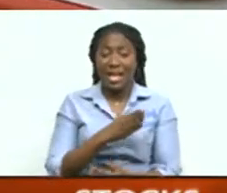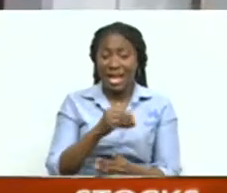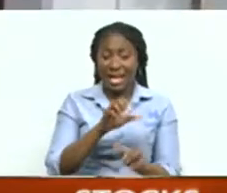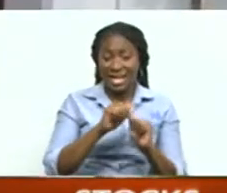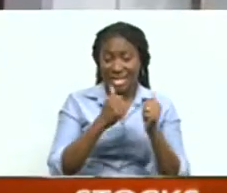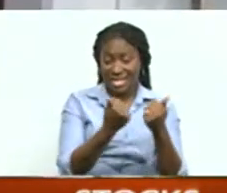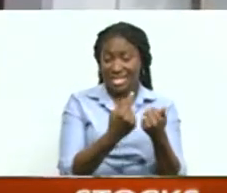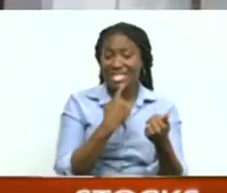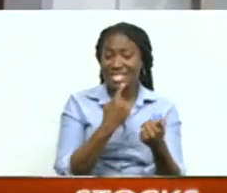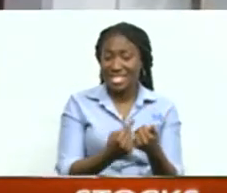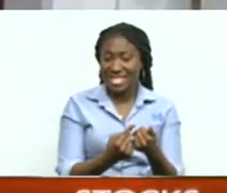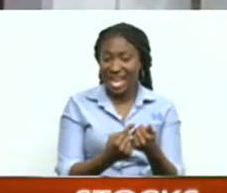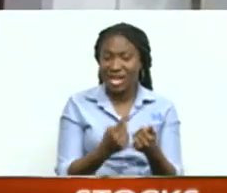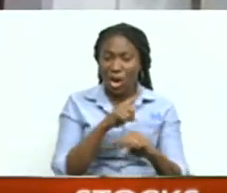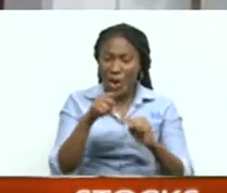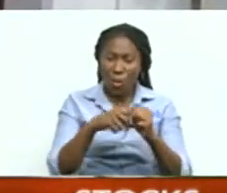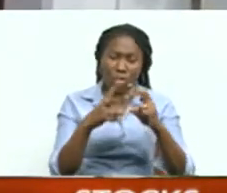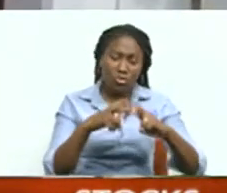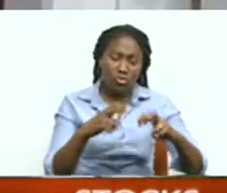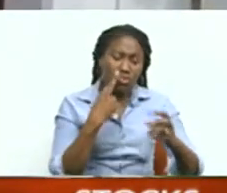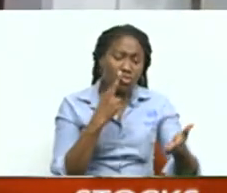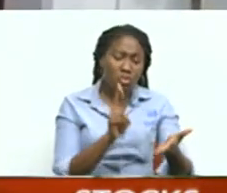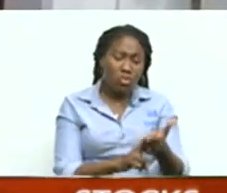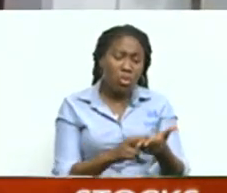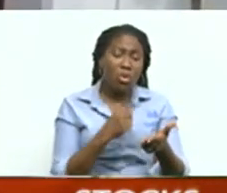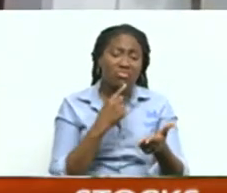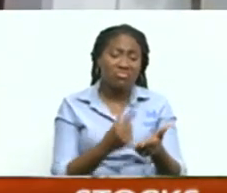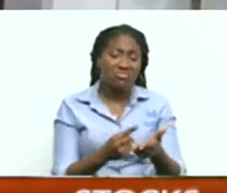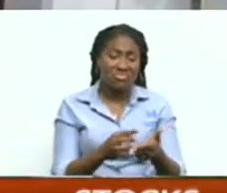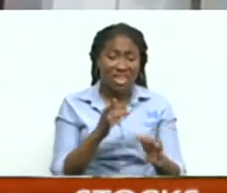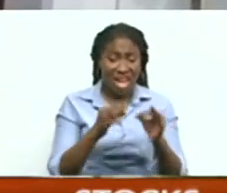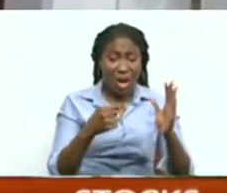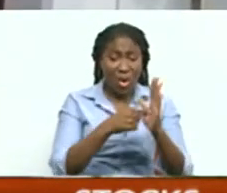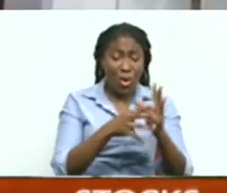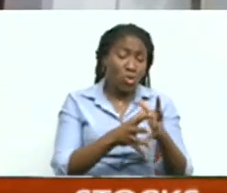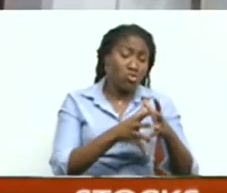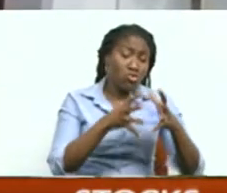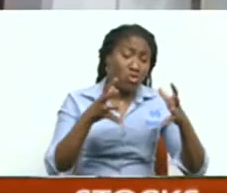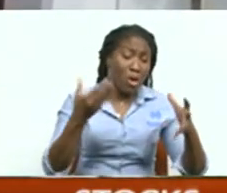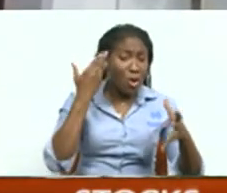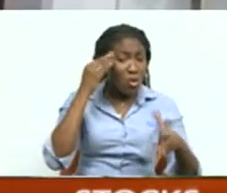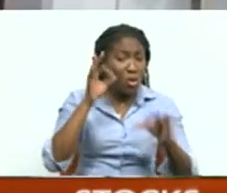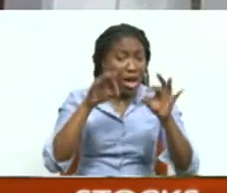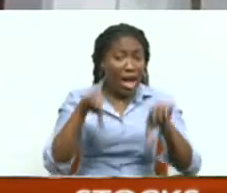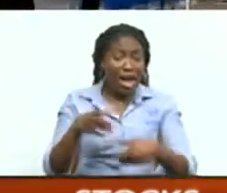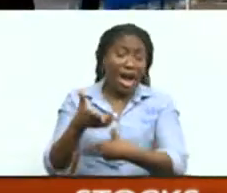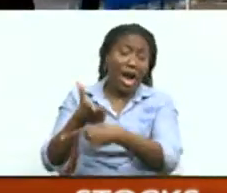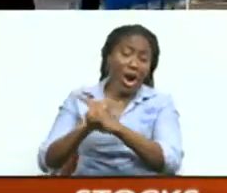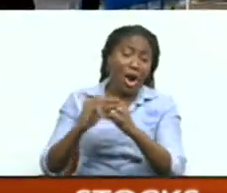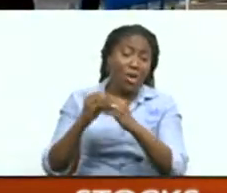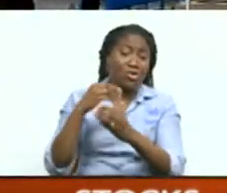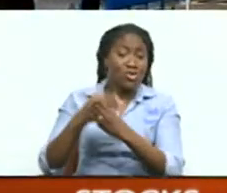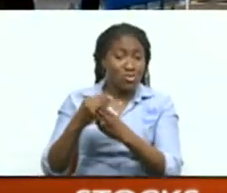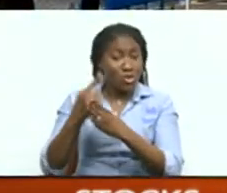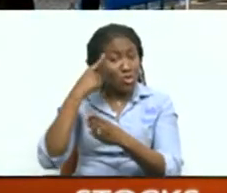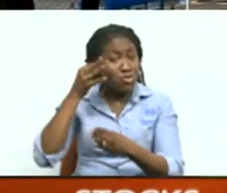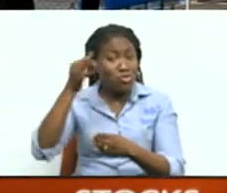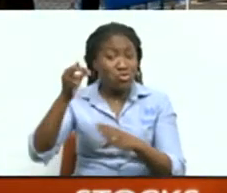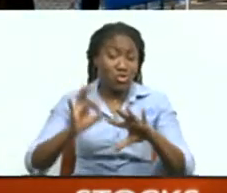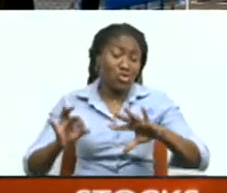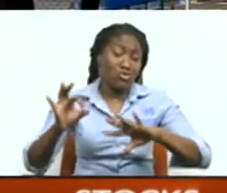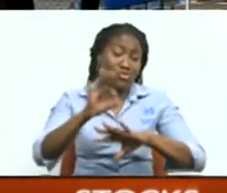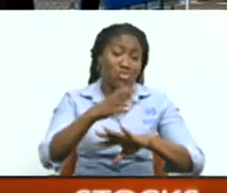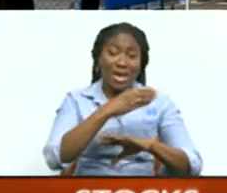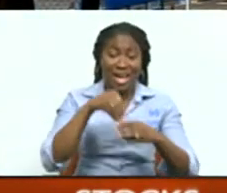these ratings indicate that the level of creditworthiness of this obligation, adjudged in relation to other obligations in the Caribbean and